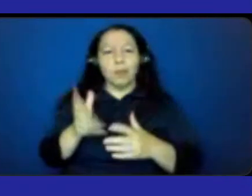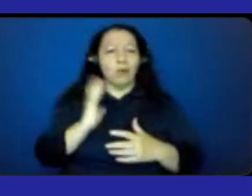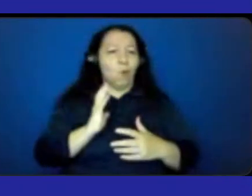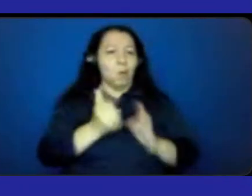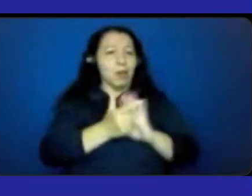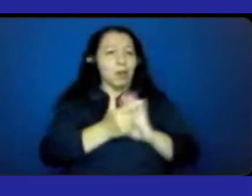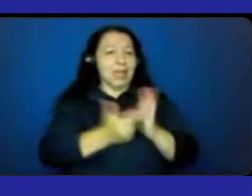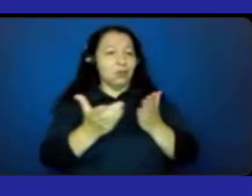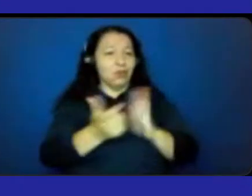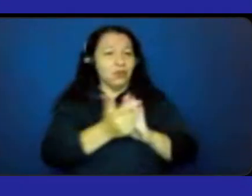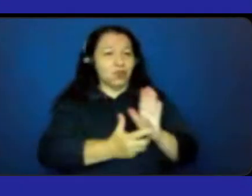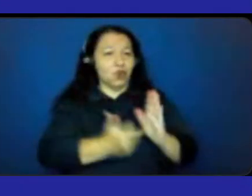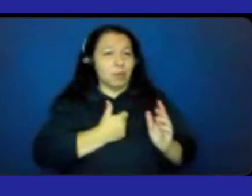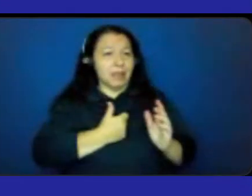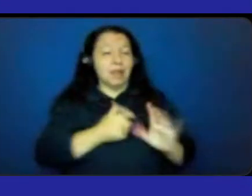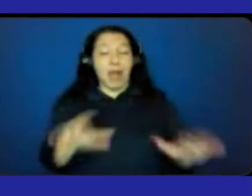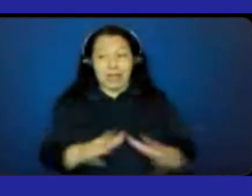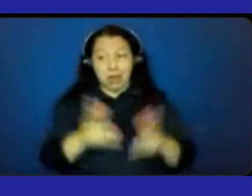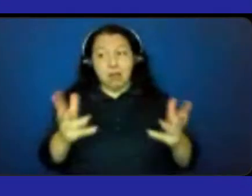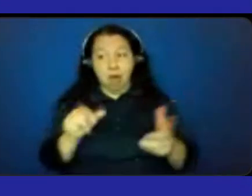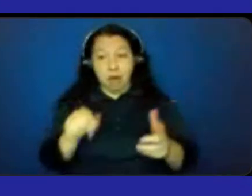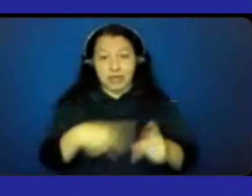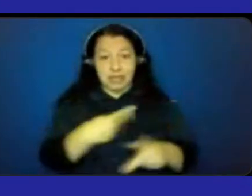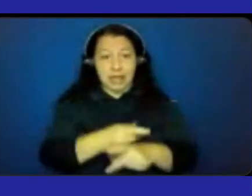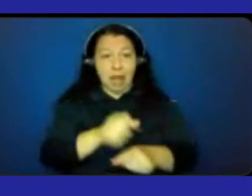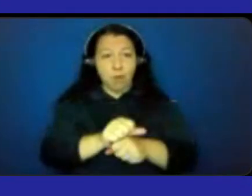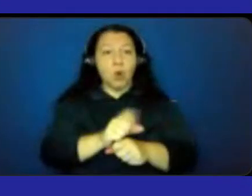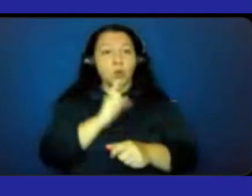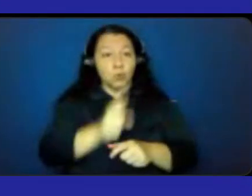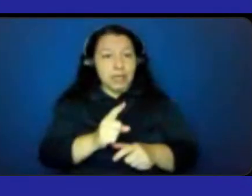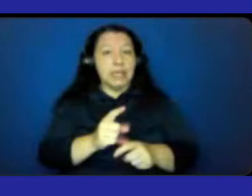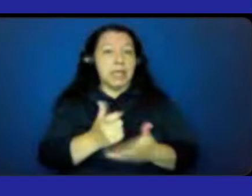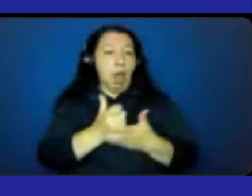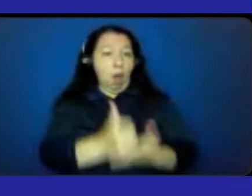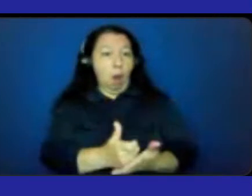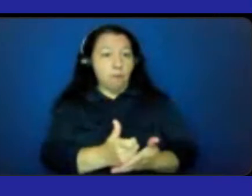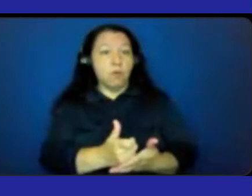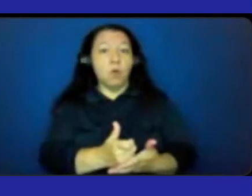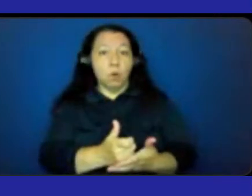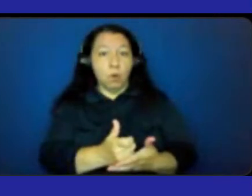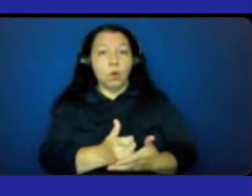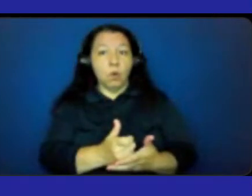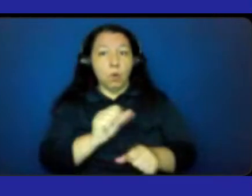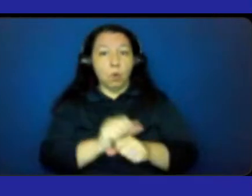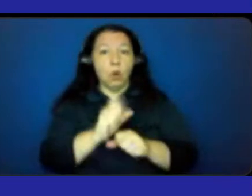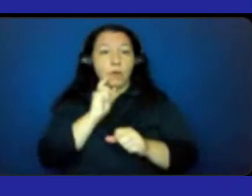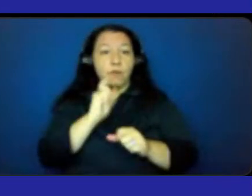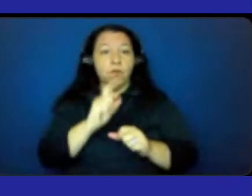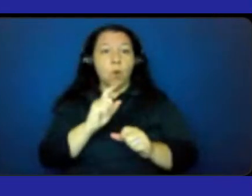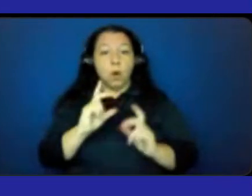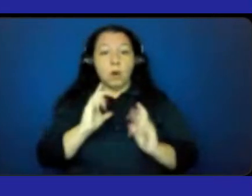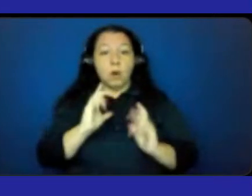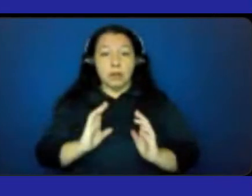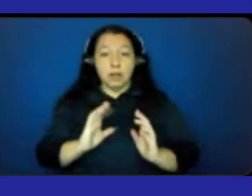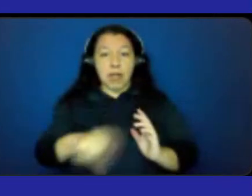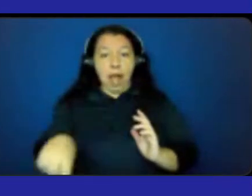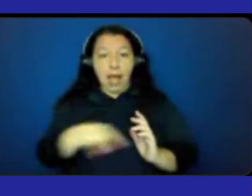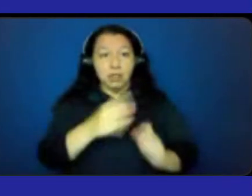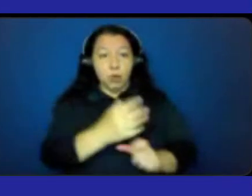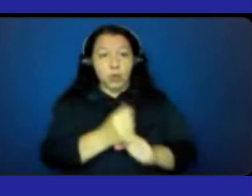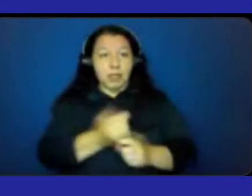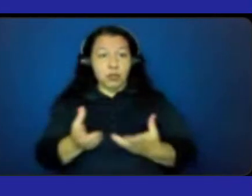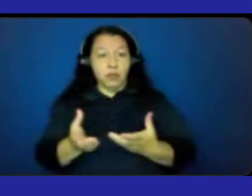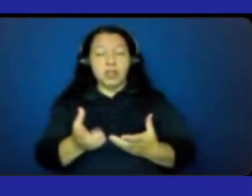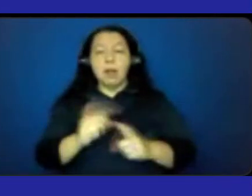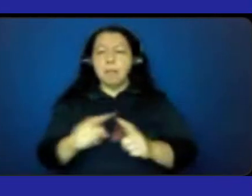of this work, and it's incredibly helpful work for the client base that is being served. I did have